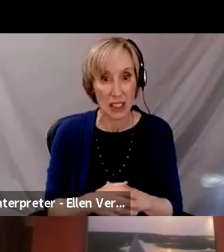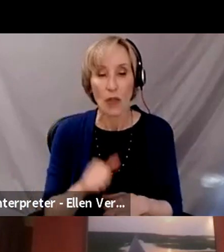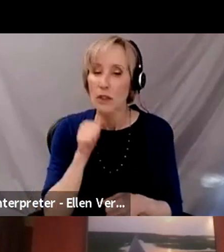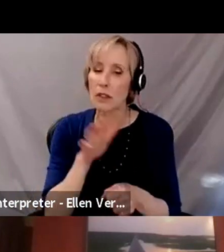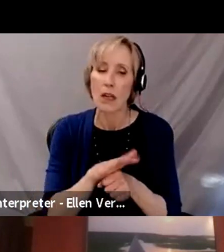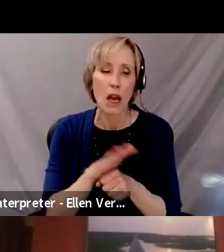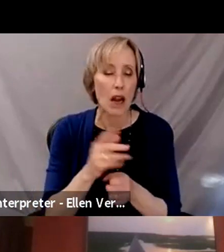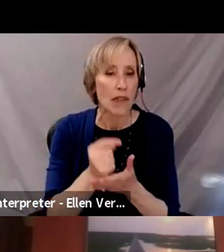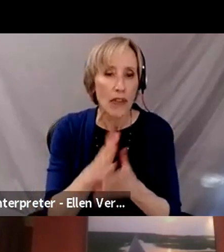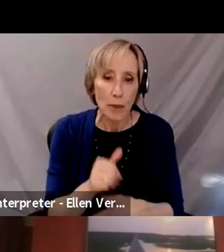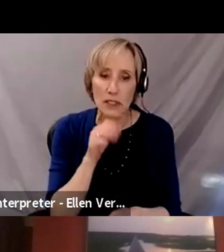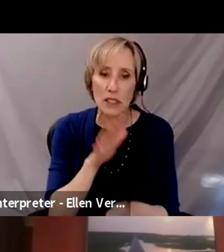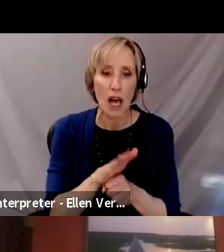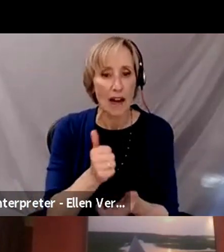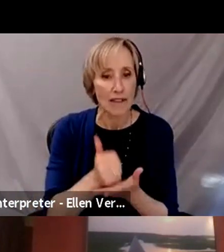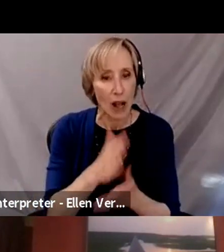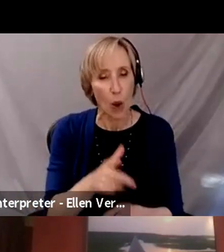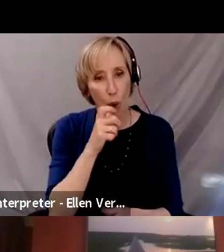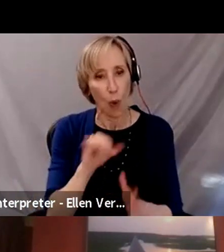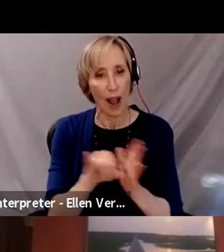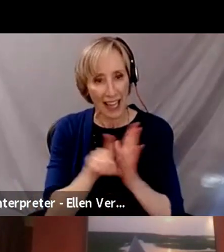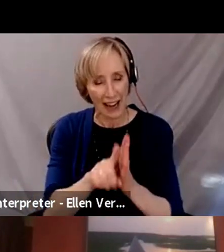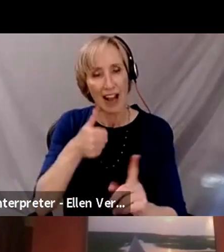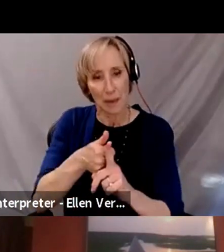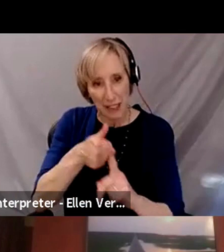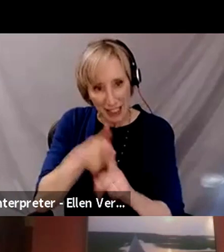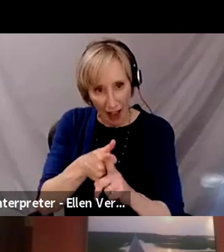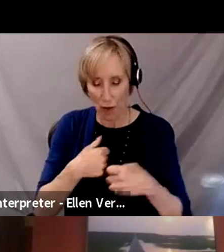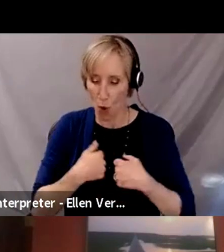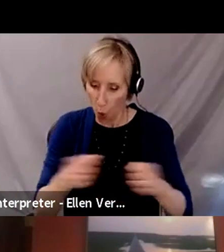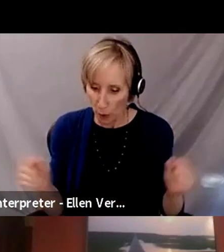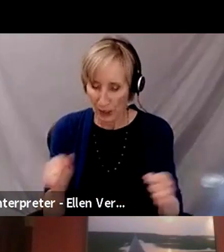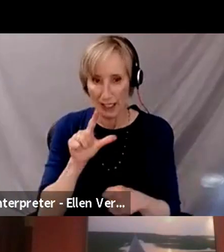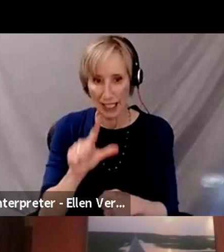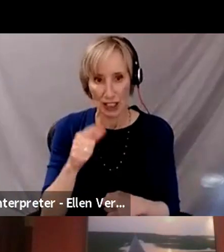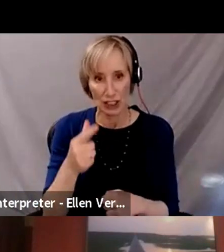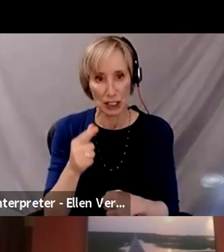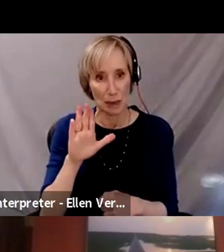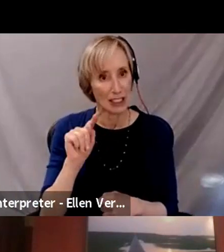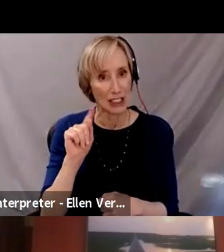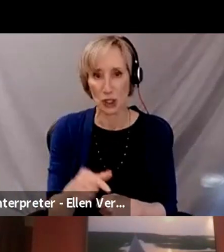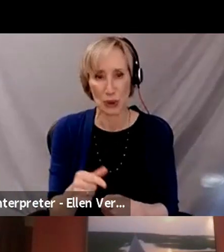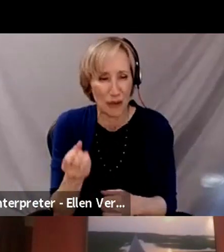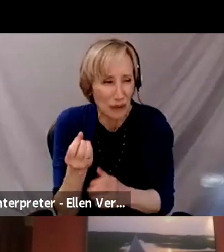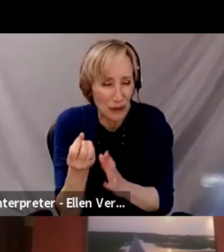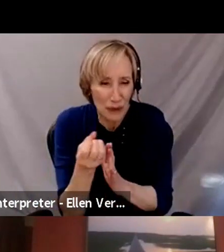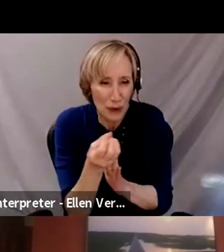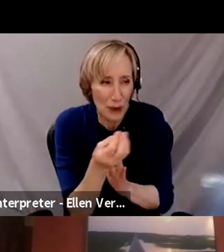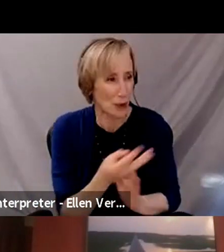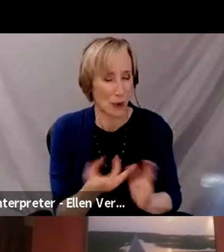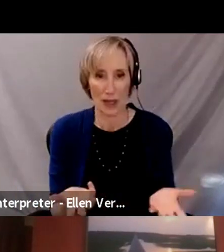helpers who identify as LGBTQ. It's just such a minority in the mental health helping